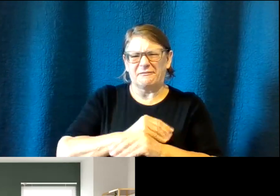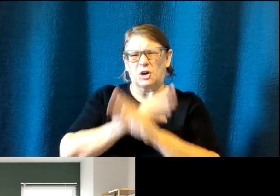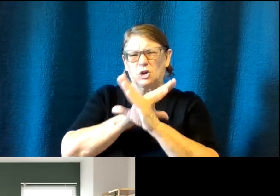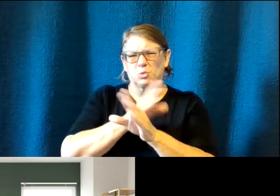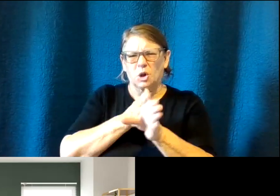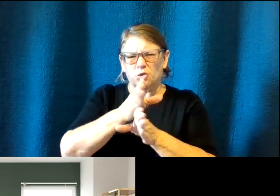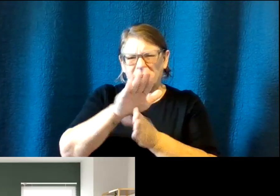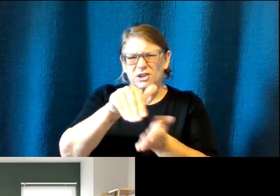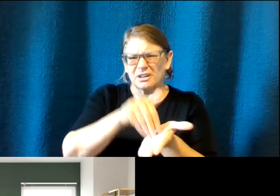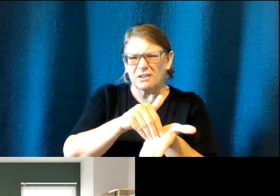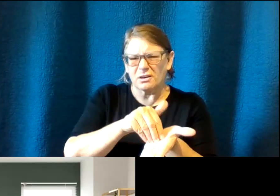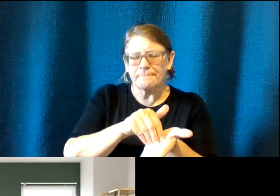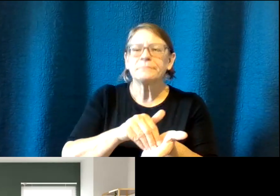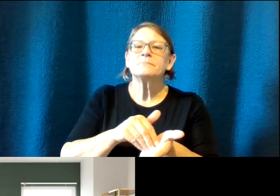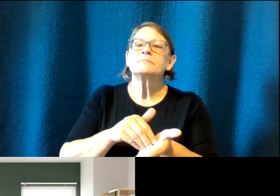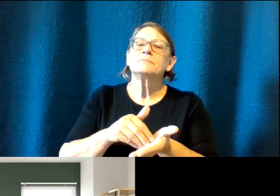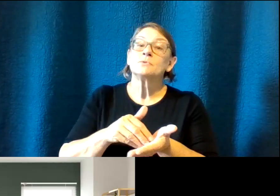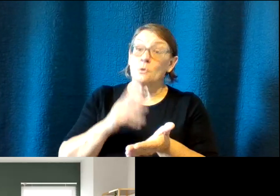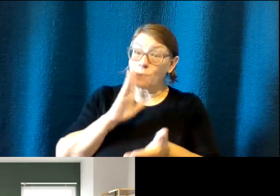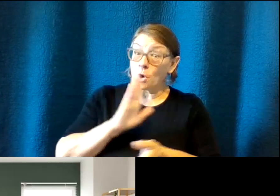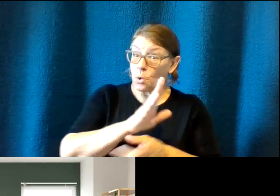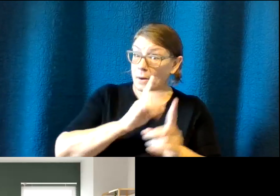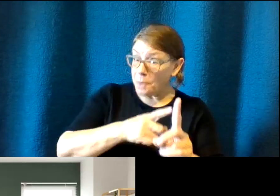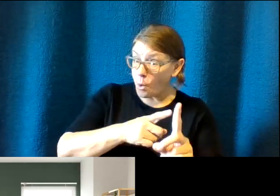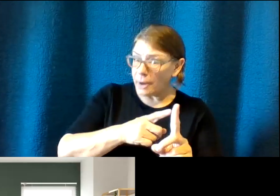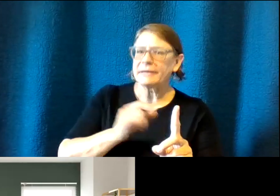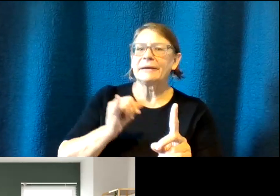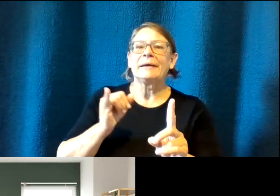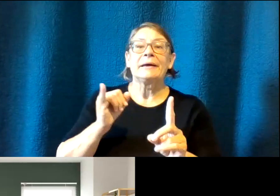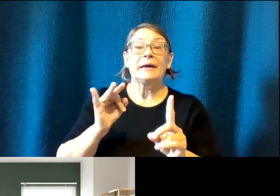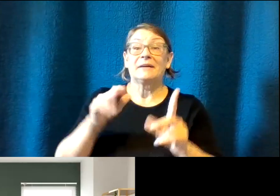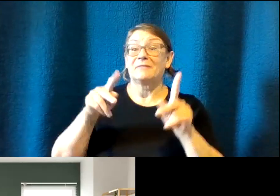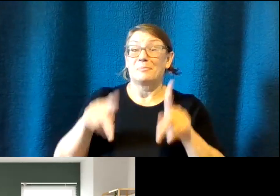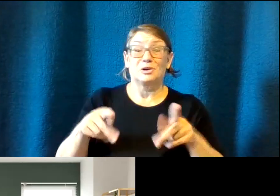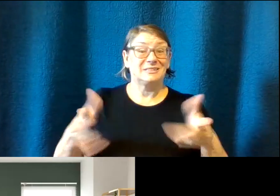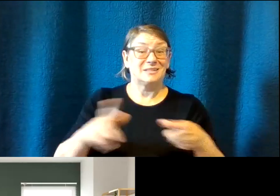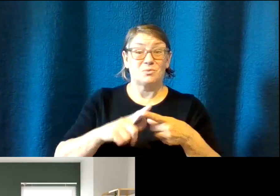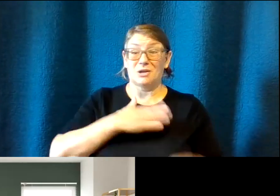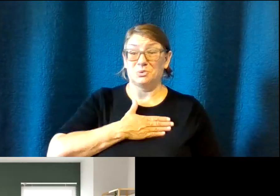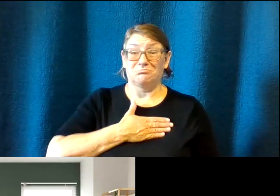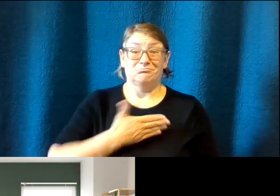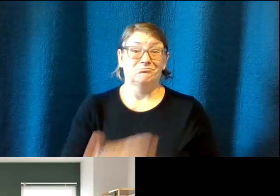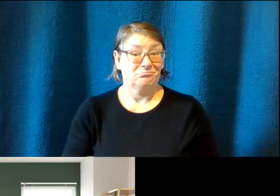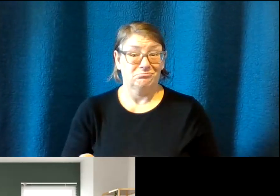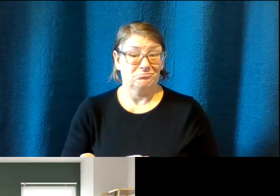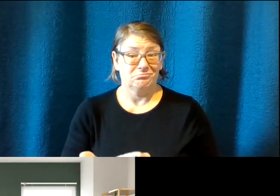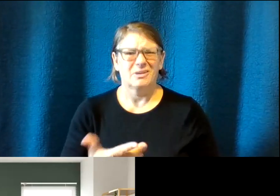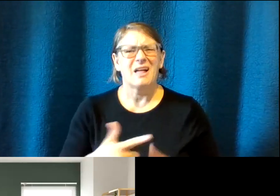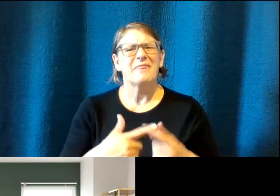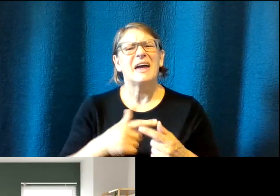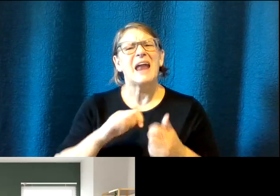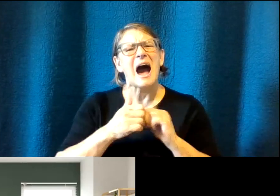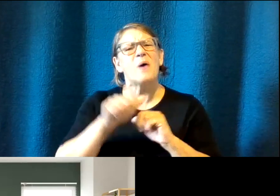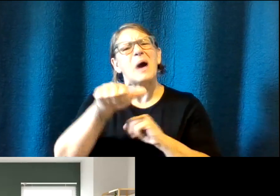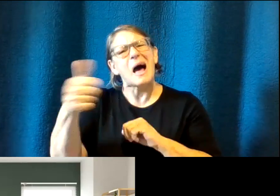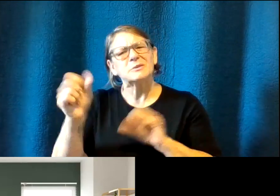to do is, to your point, if someone doesn't want to disclose that, what other questions can we be